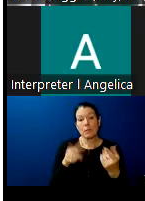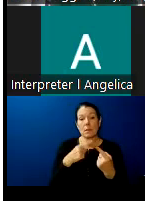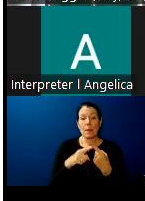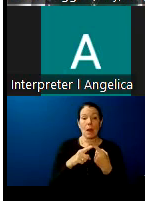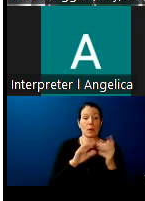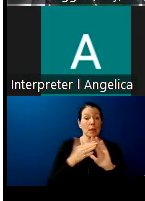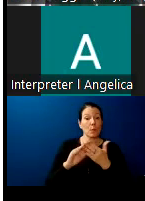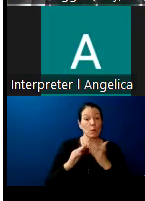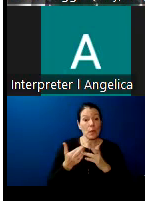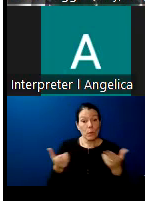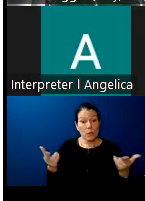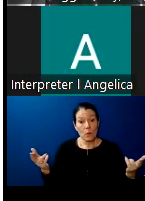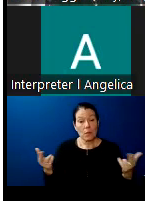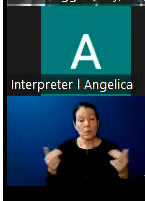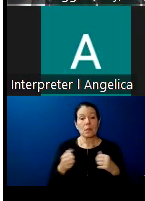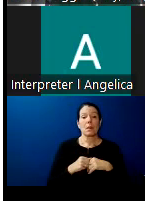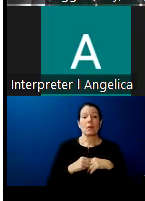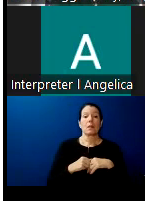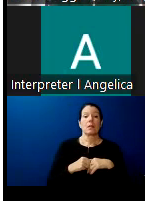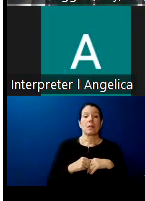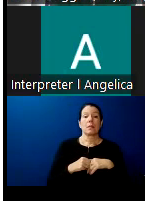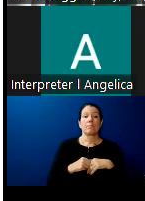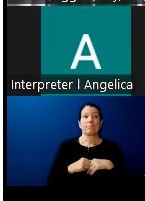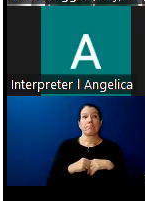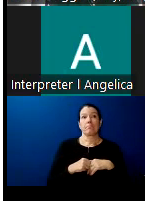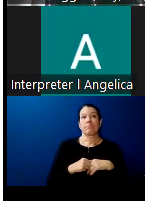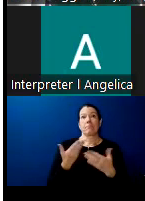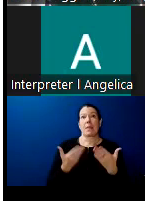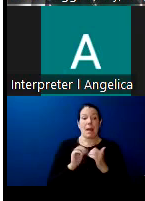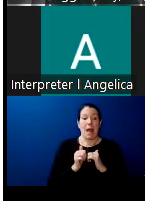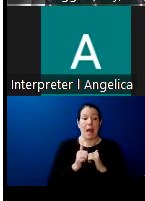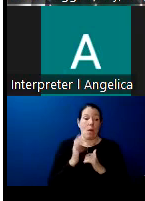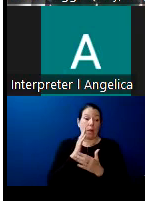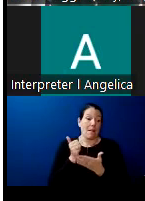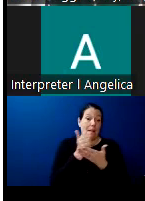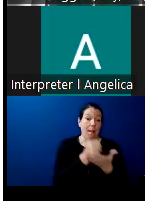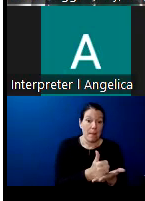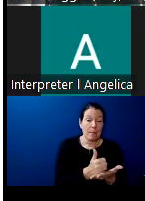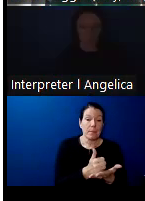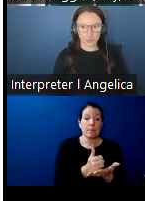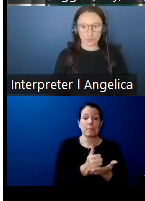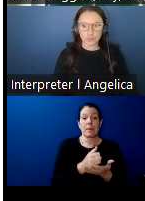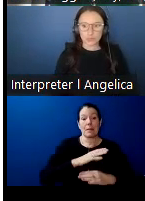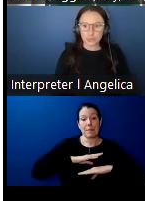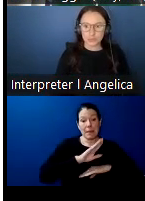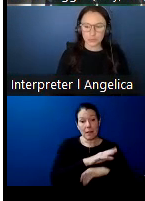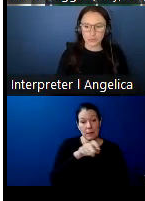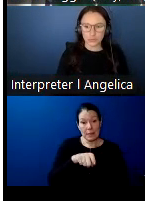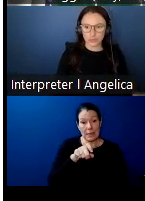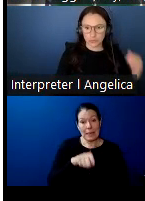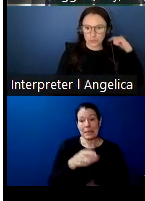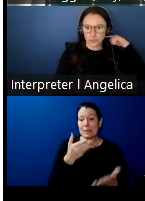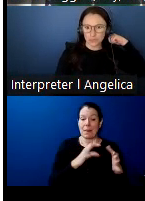community resources and considering how they may be helpful in meeting some of the client's needs,